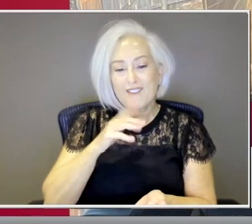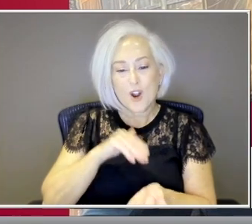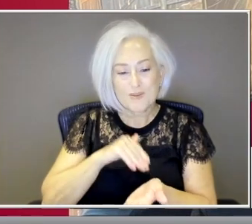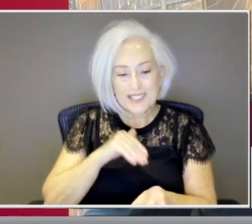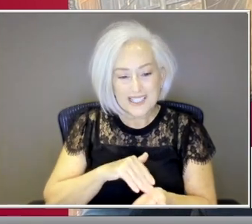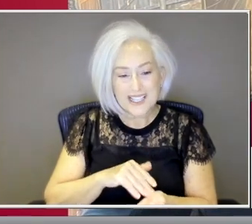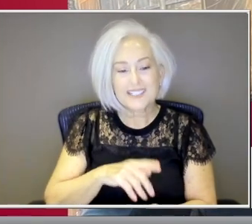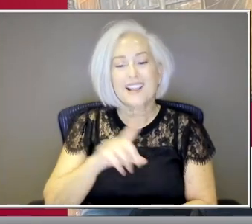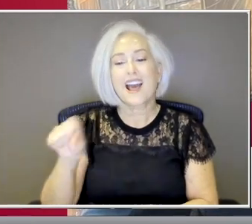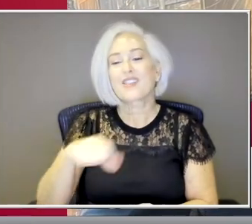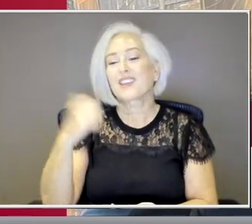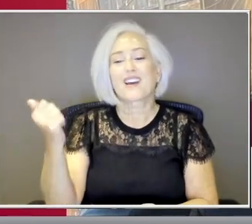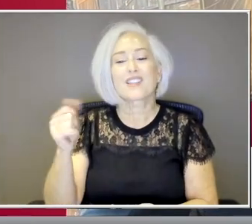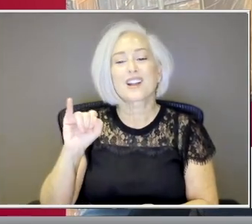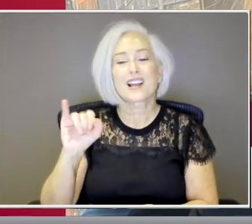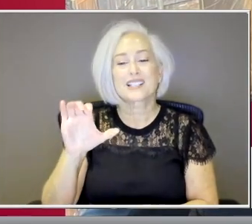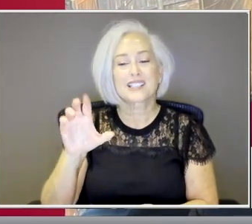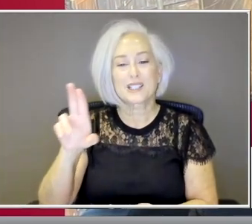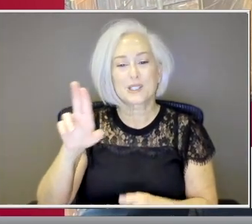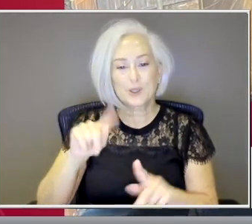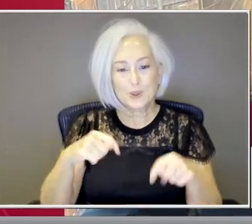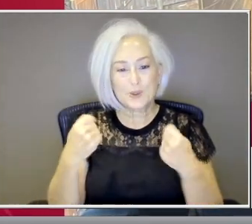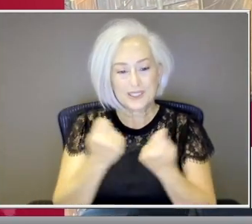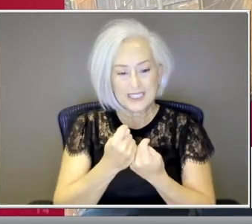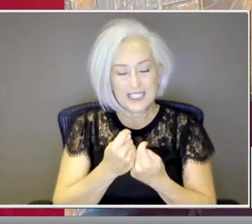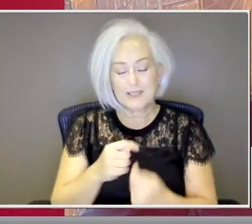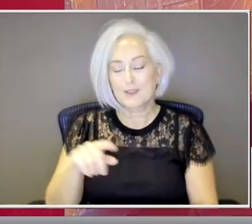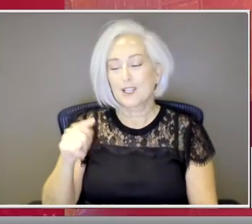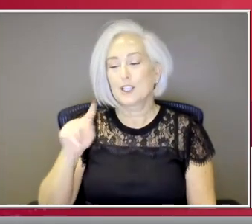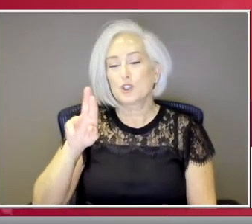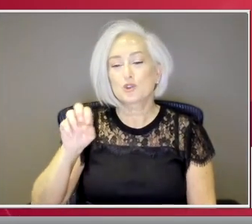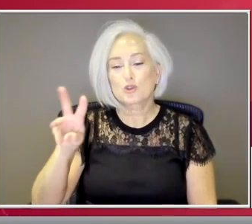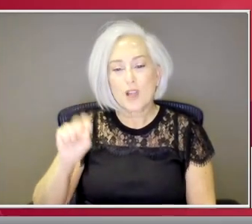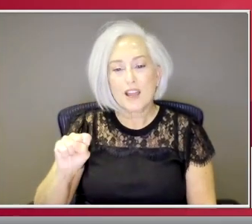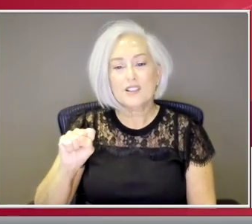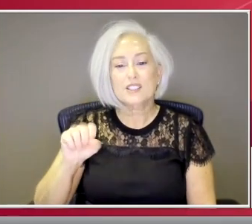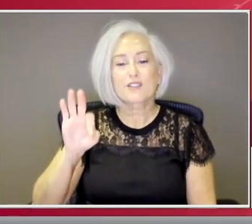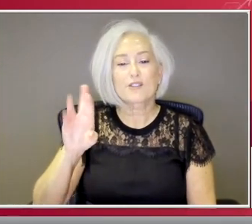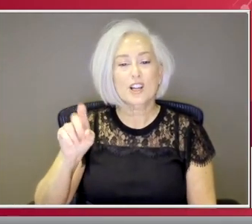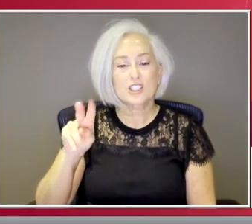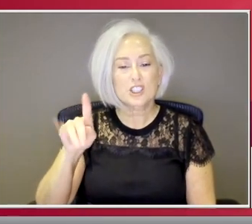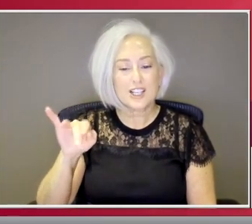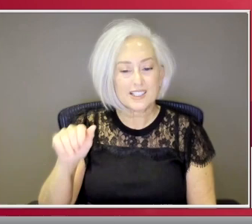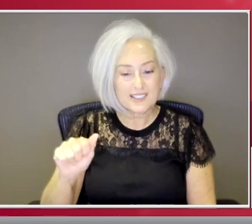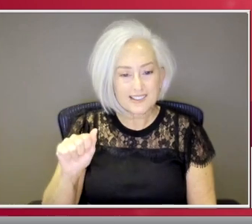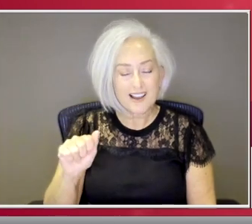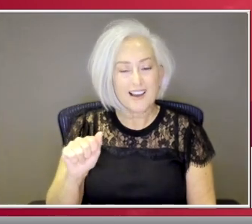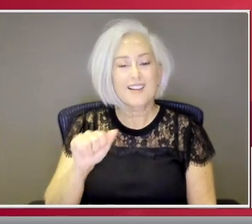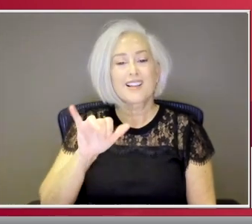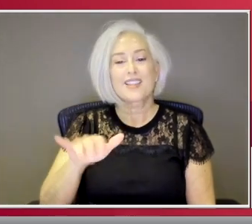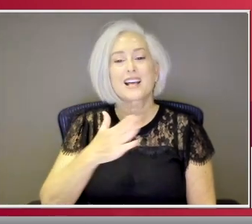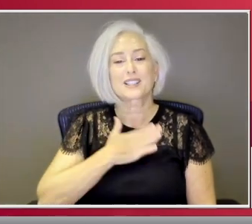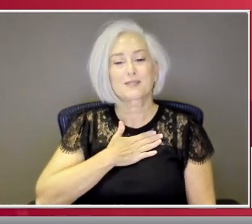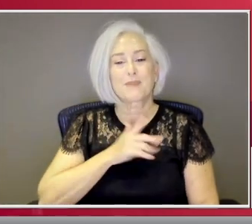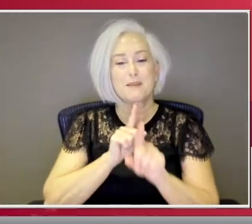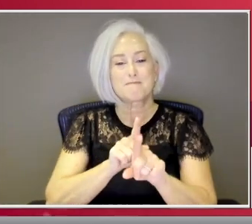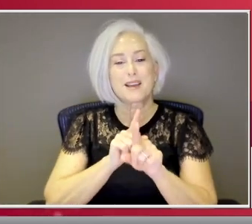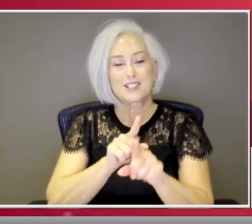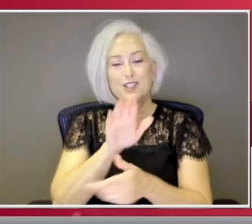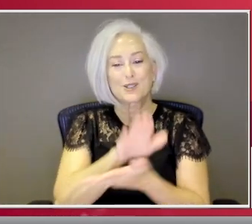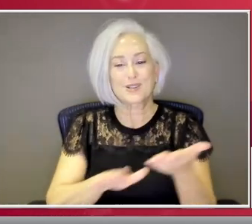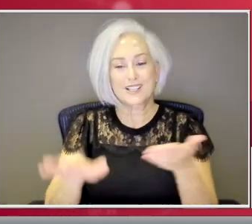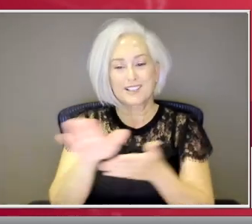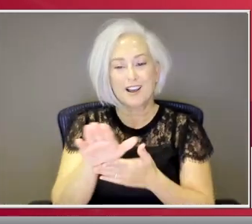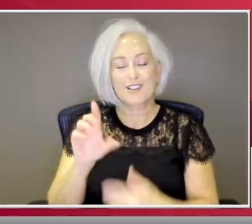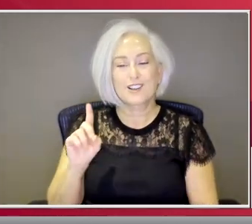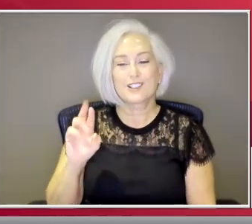pediatric ICU team, Travis, Francesca Amer. And then that was my mentor in college, Dr. Kopinski. He's